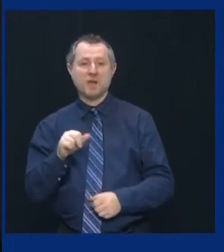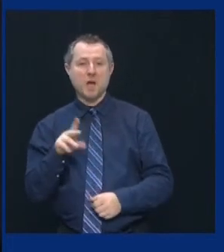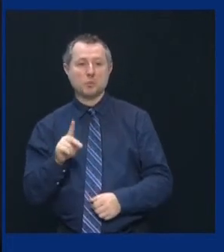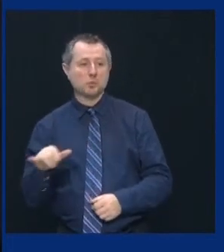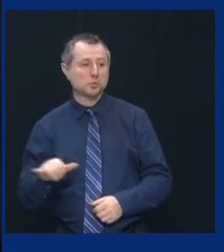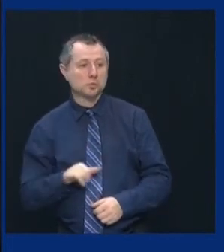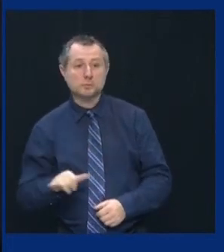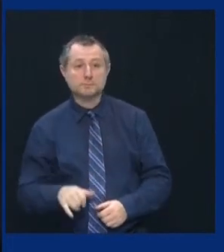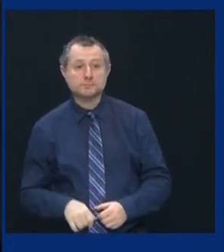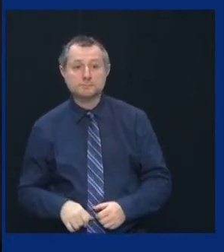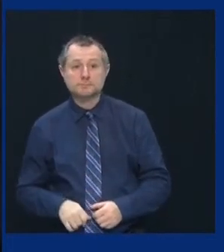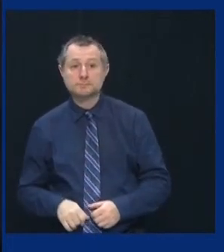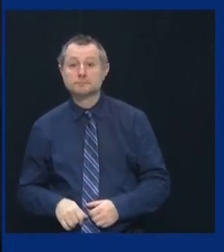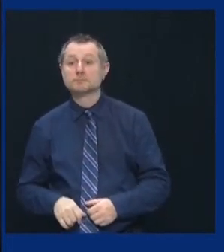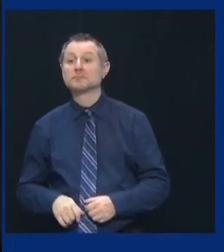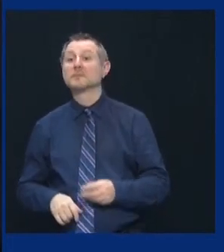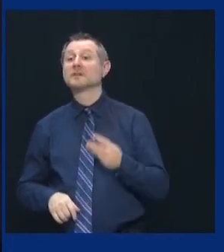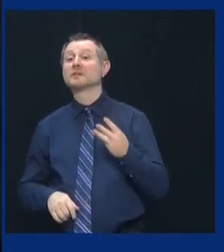fraud, right?